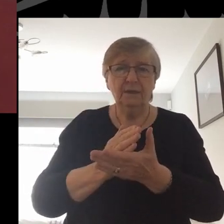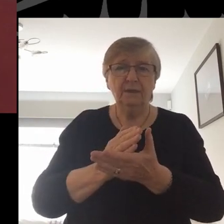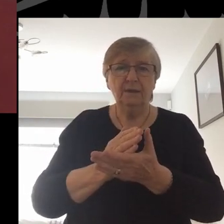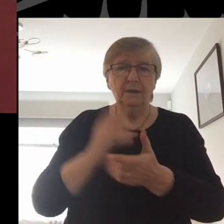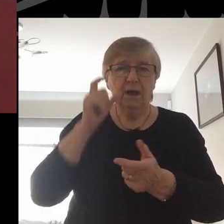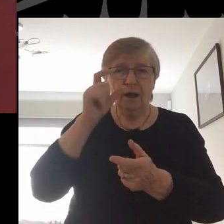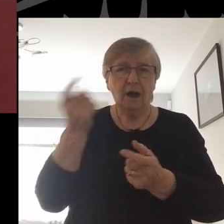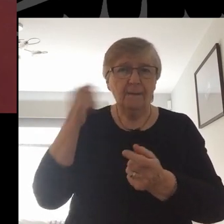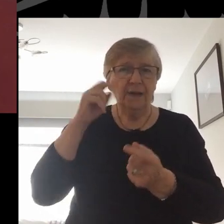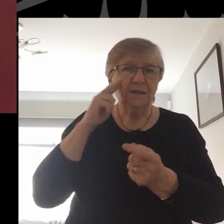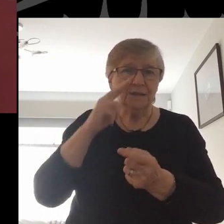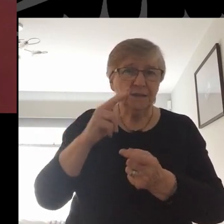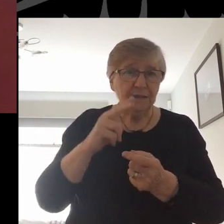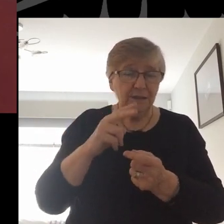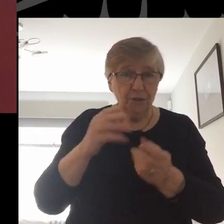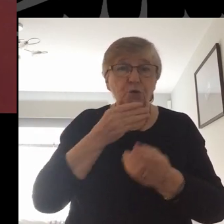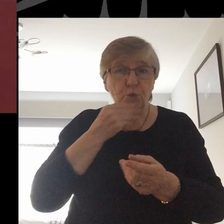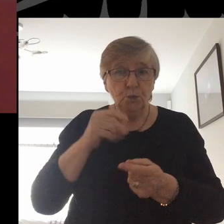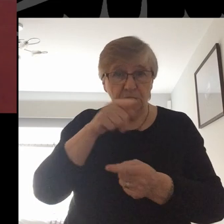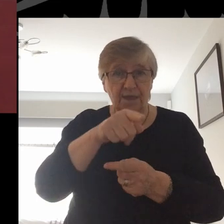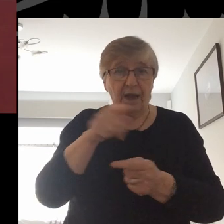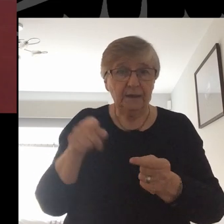with the intention that they get used.